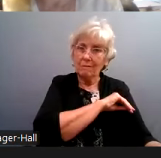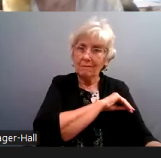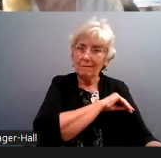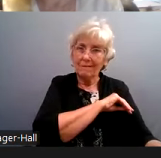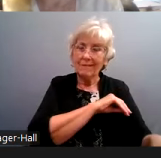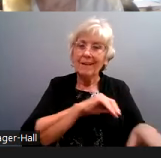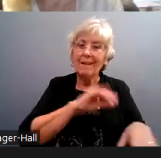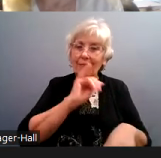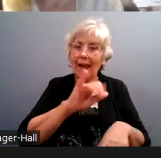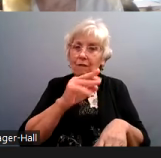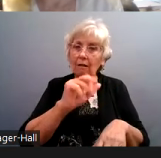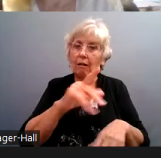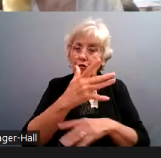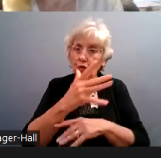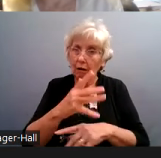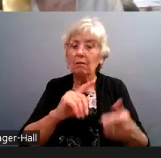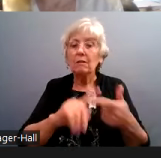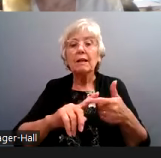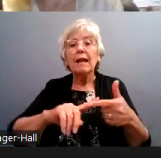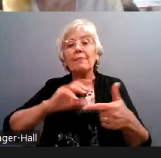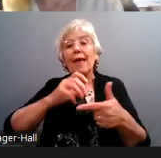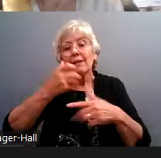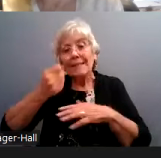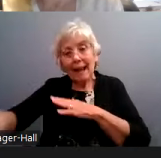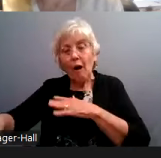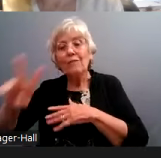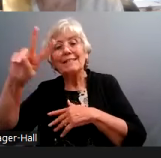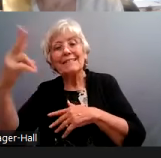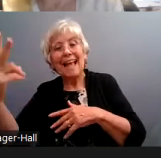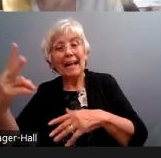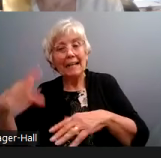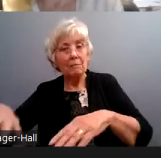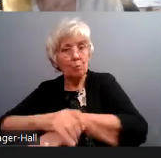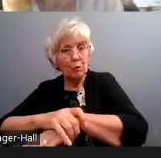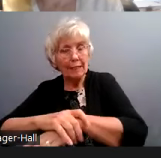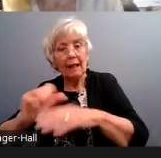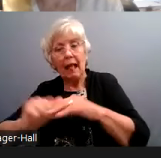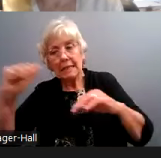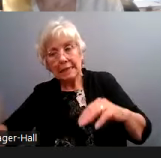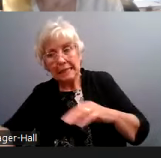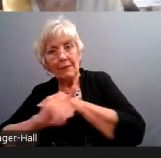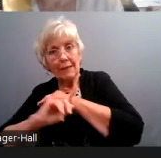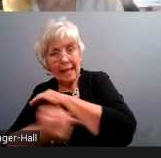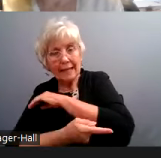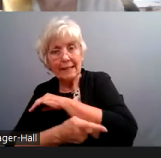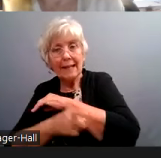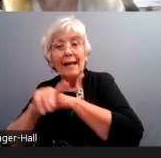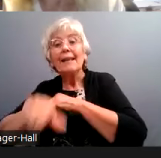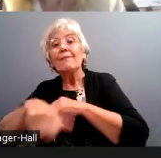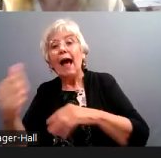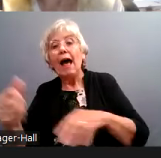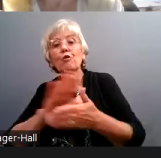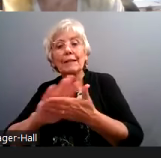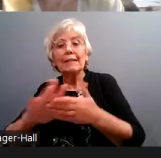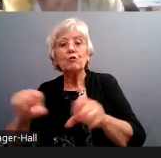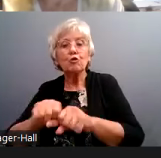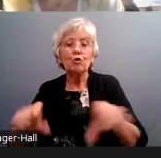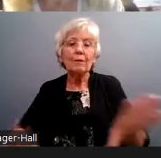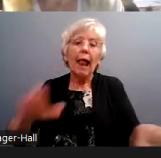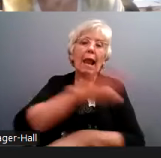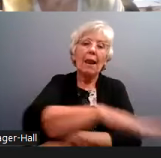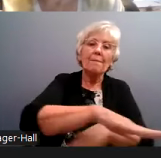fungal jungle. Take off the second booty and put that in the trash. And now that clean shoe can go outside. And